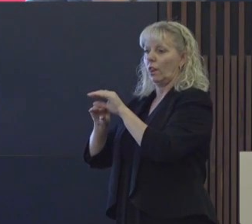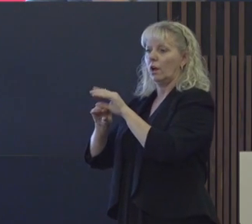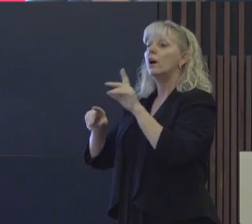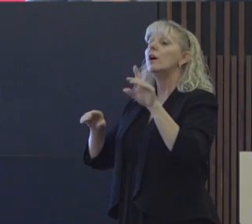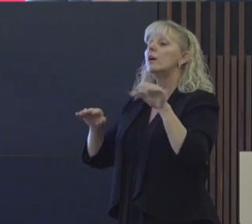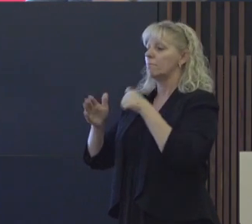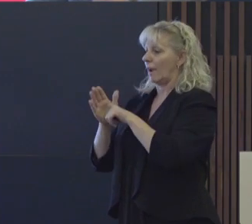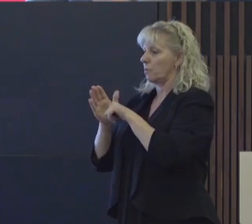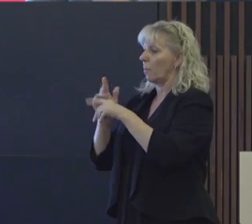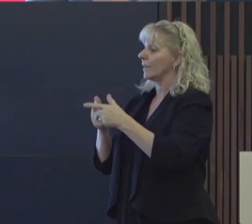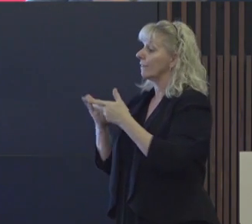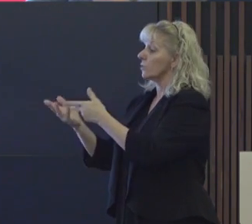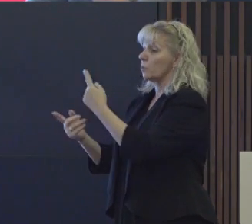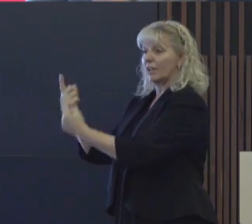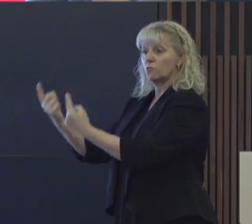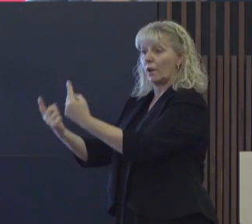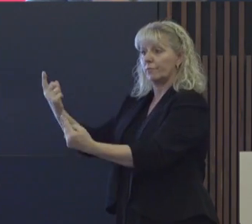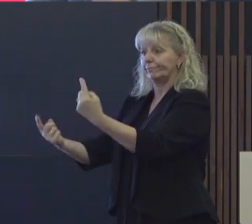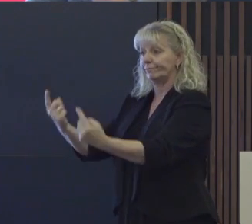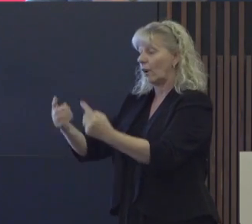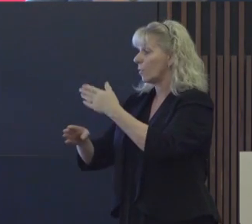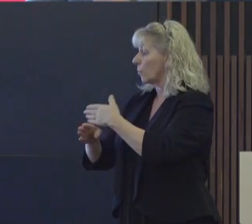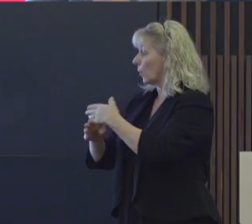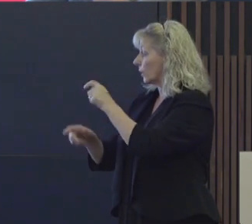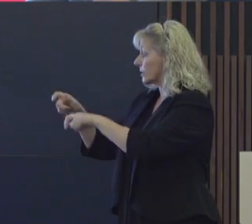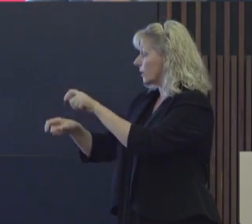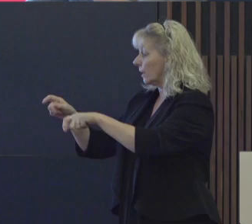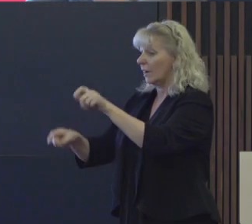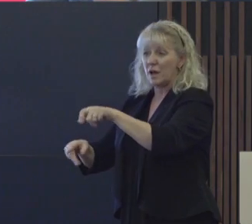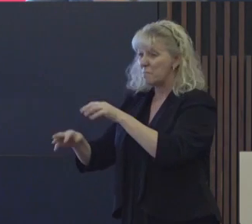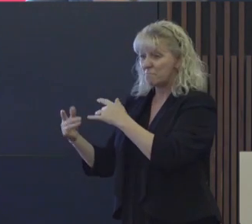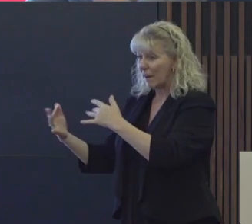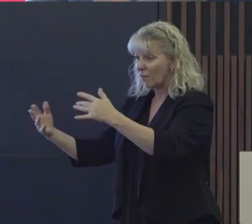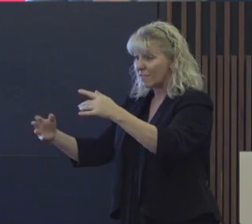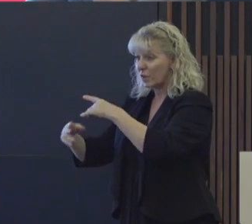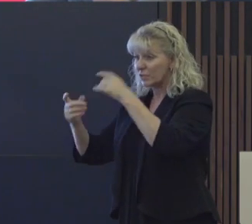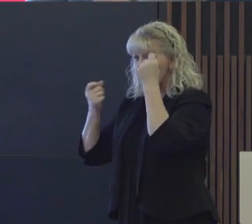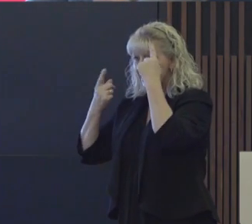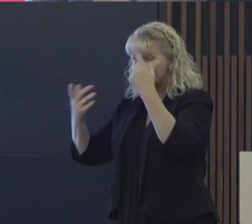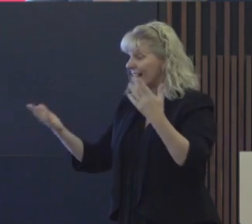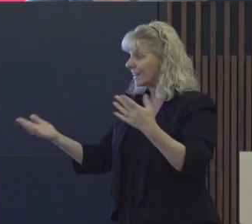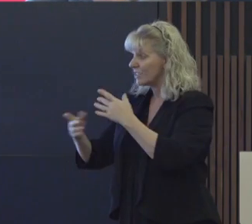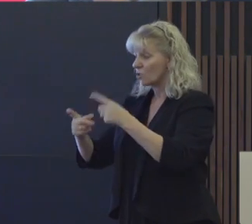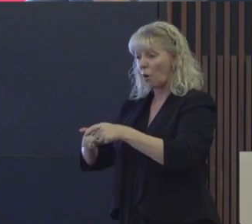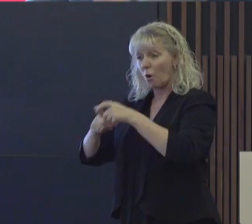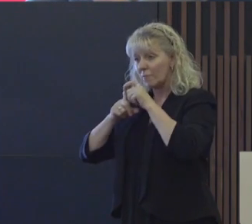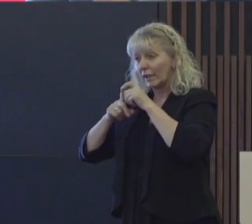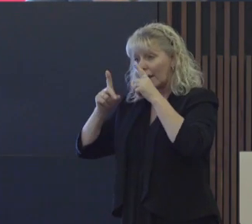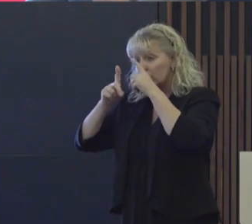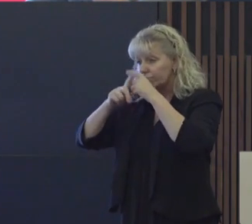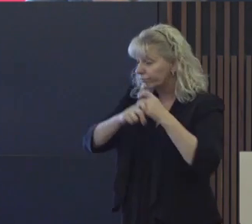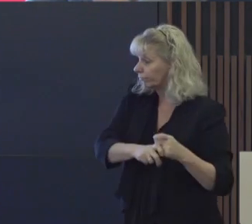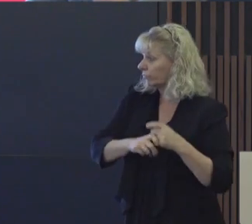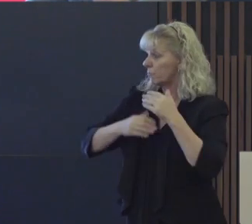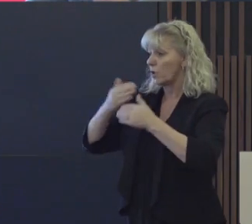the workers. The problem is, many of the workers don't understand what this is about. It's a complicated process.